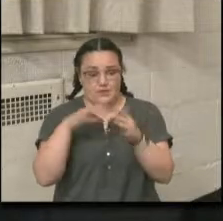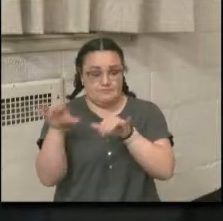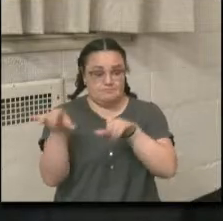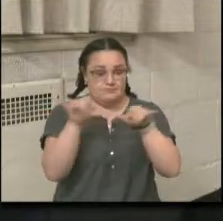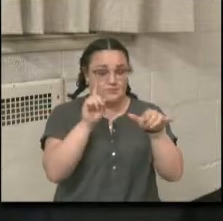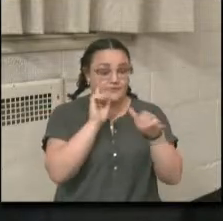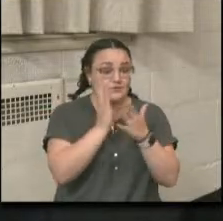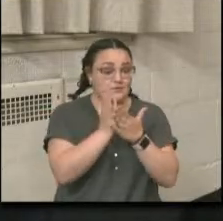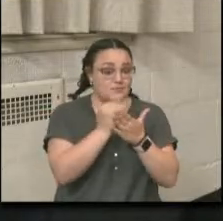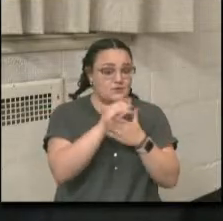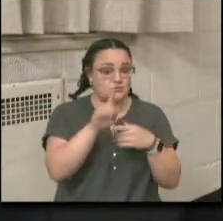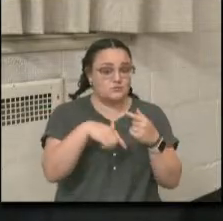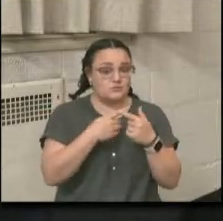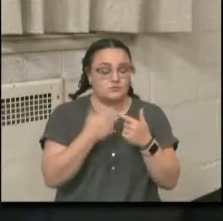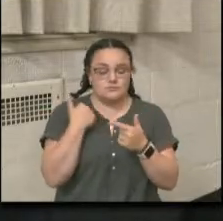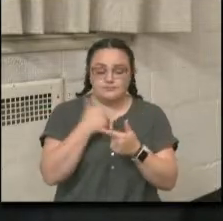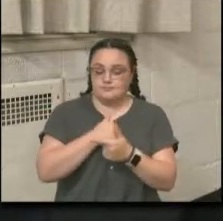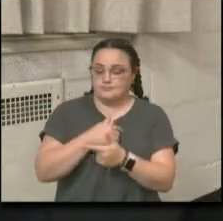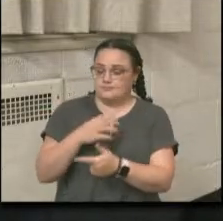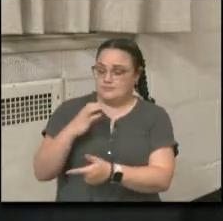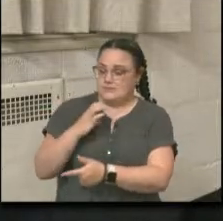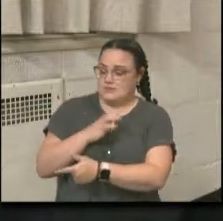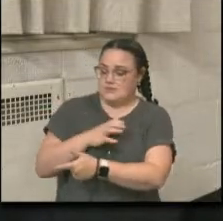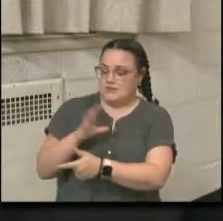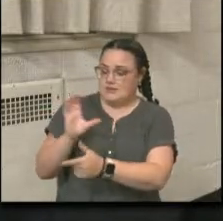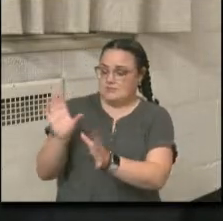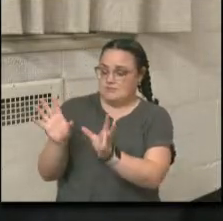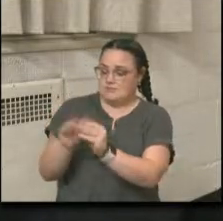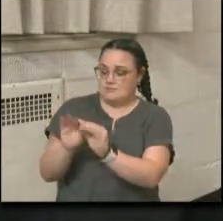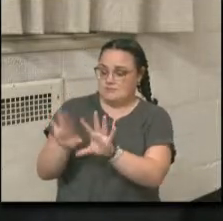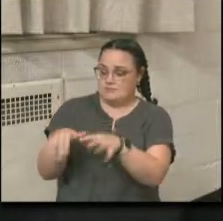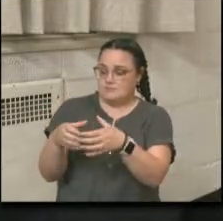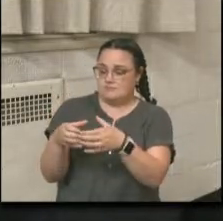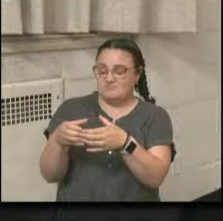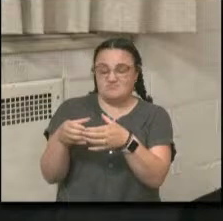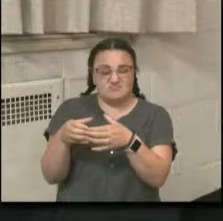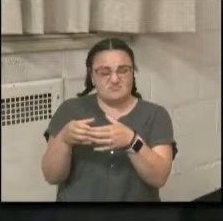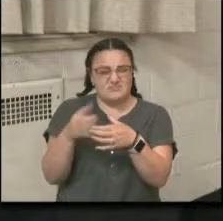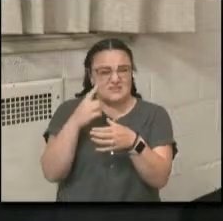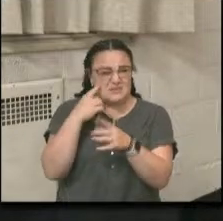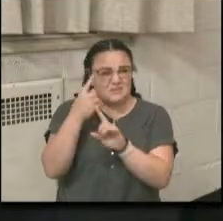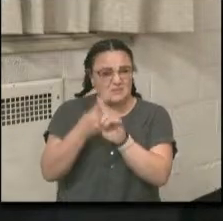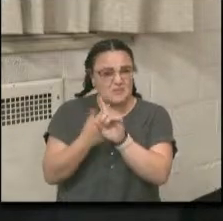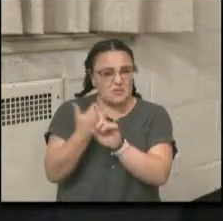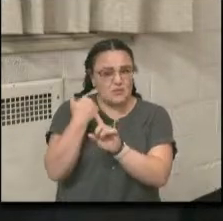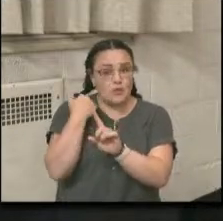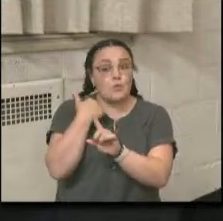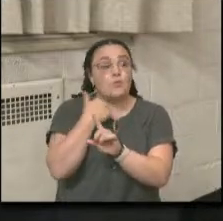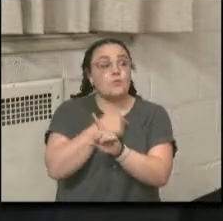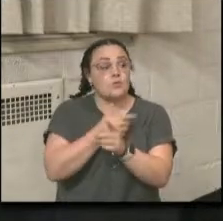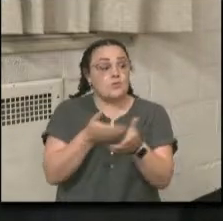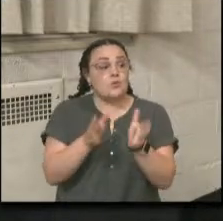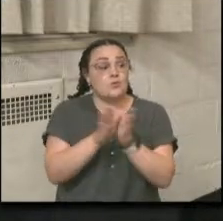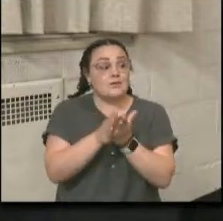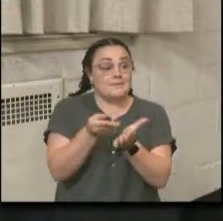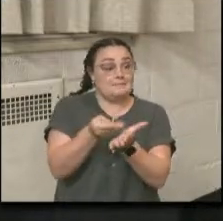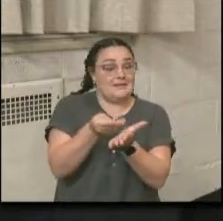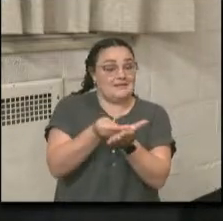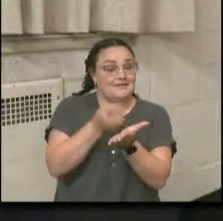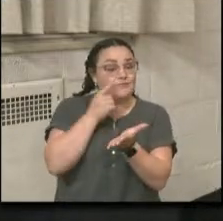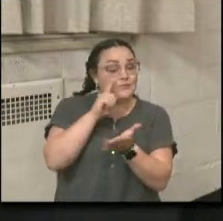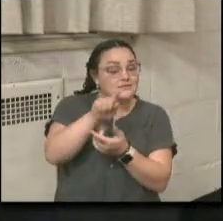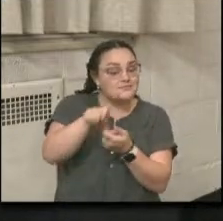did meet with County Council to review our requested budget, I guess about a month or so ago, we did request funding for